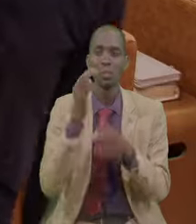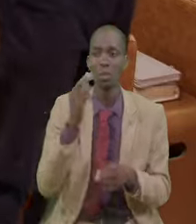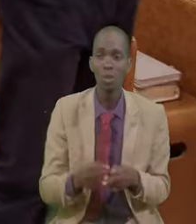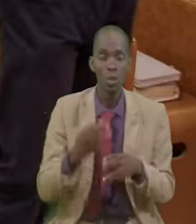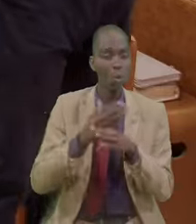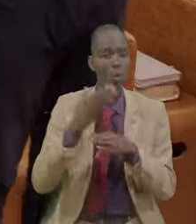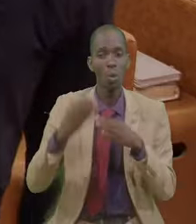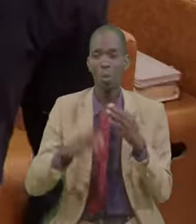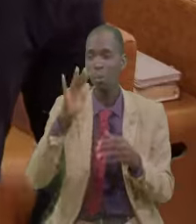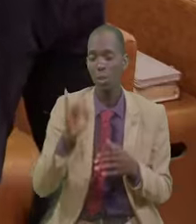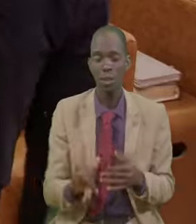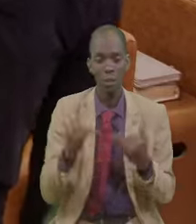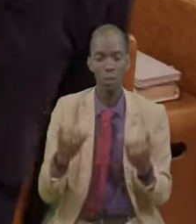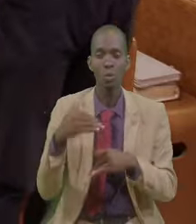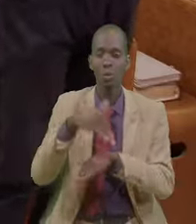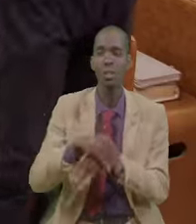Completely tonight.